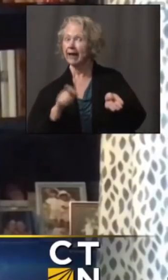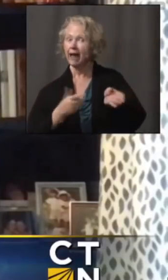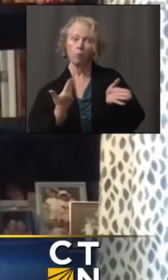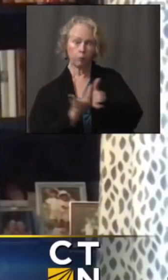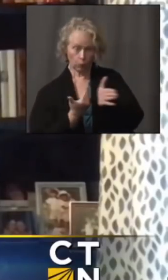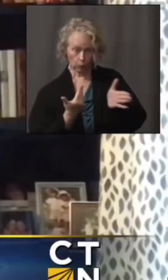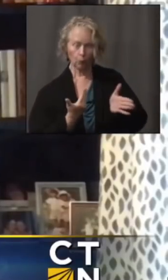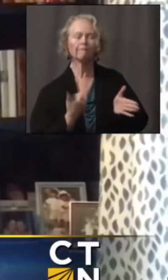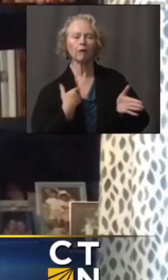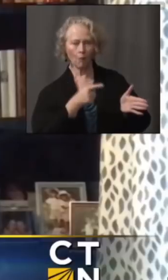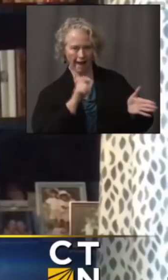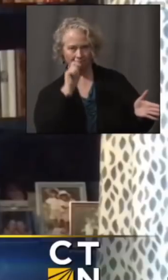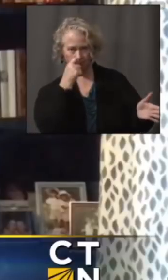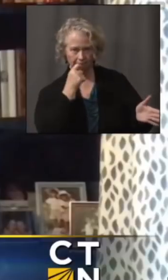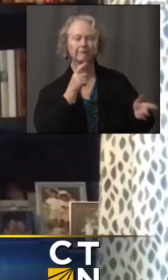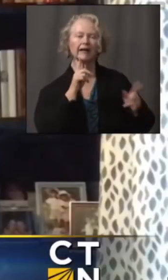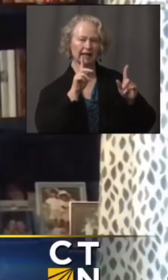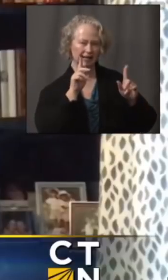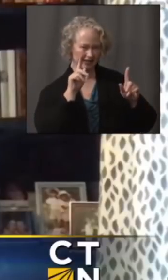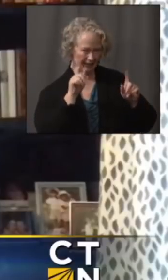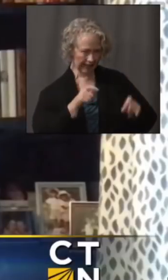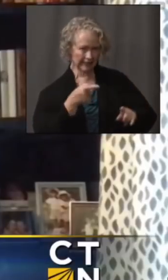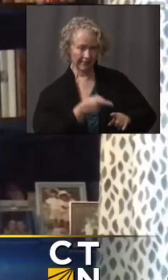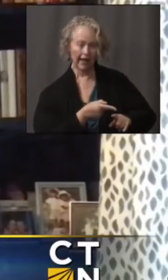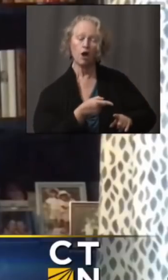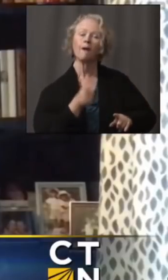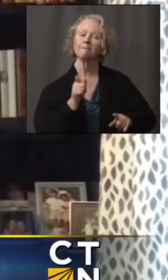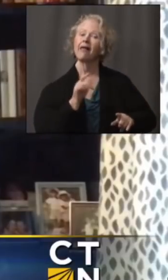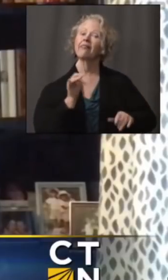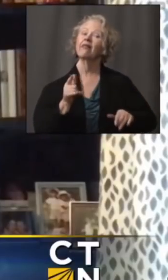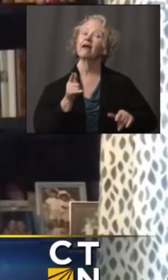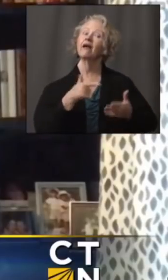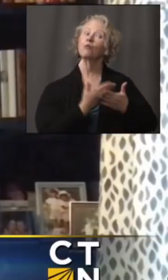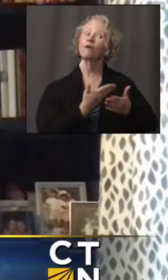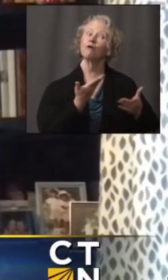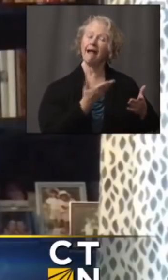to quarantine until we get that negative result for you.